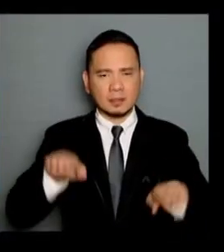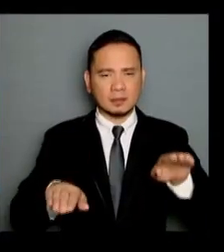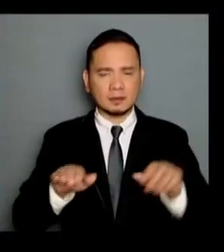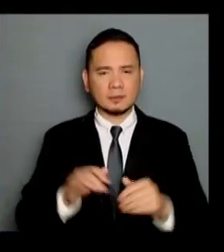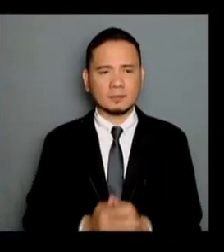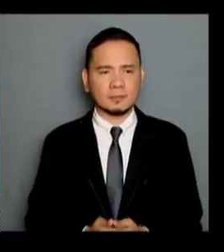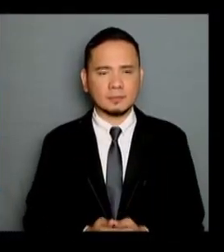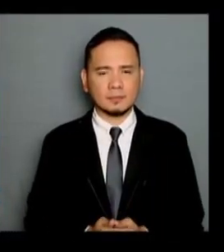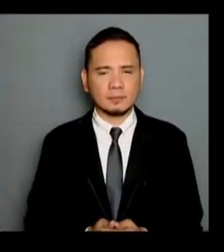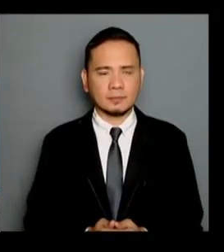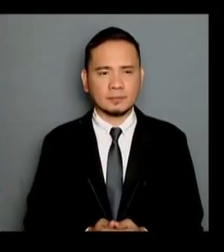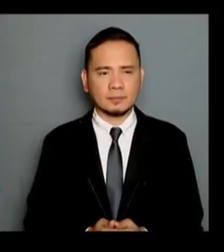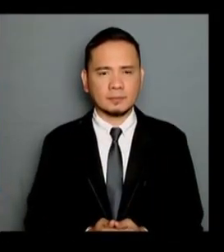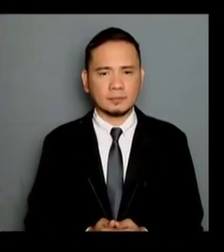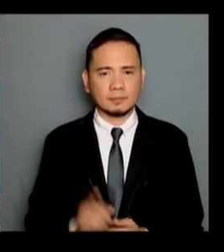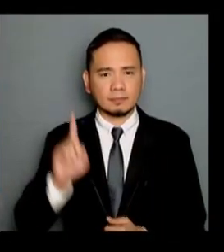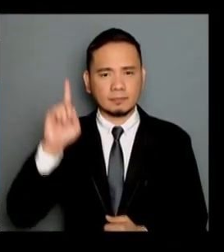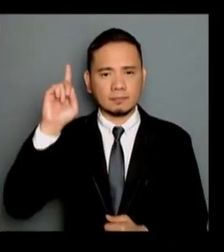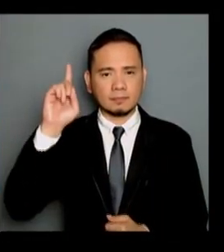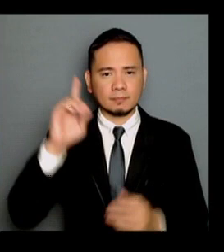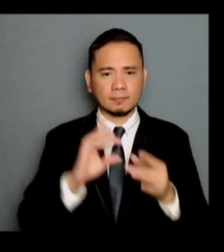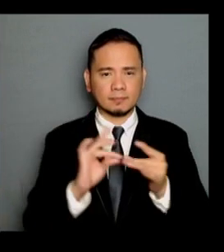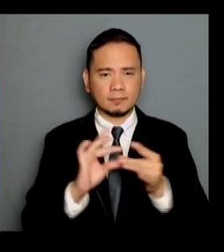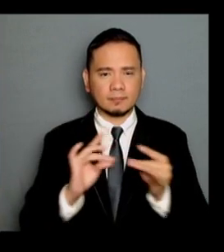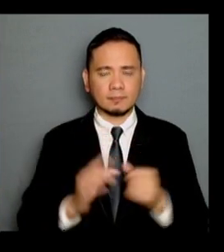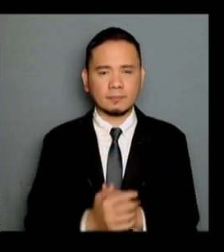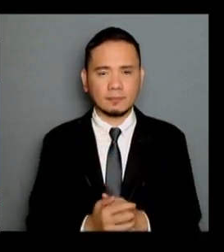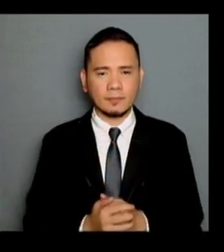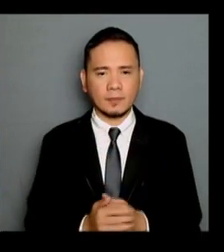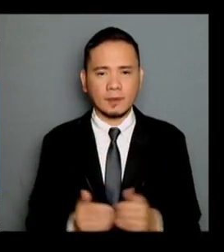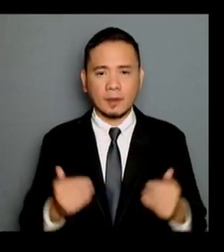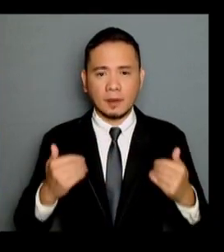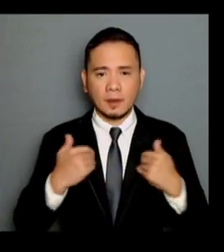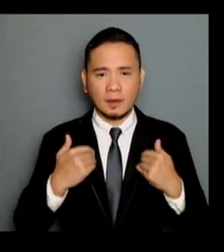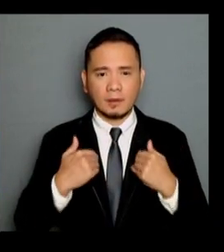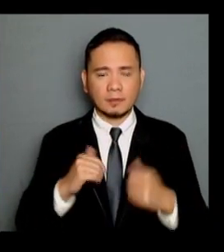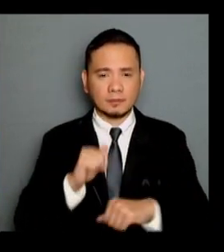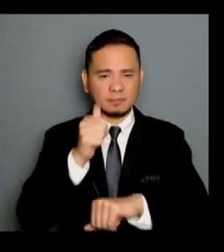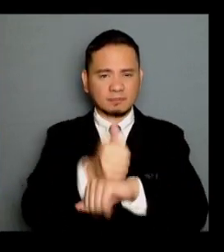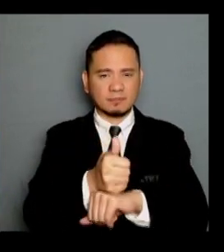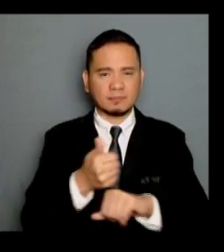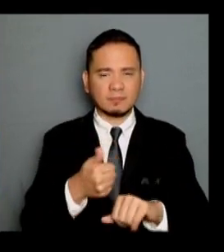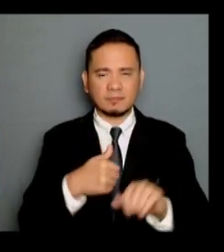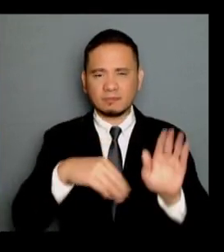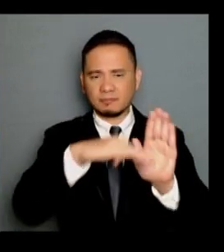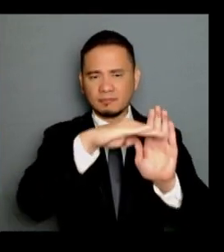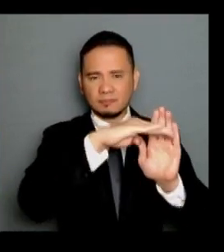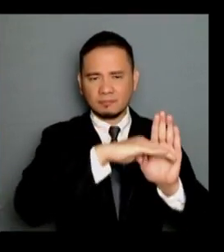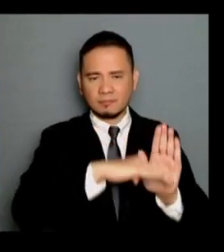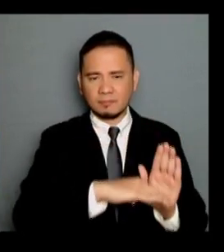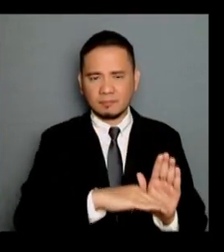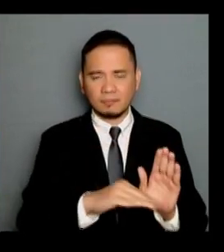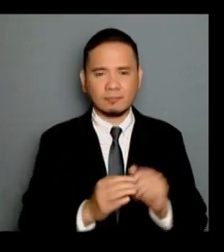There has been created what we are now calling the Durian Protocol, because they are opening